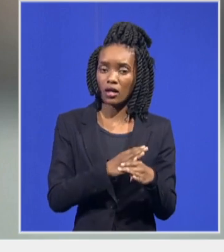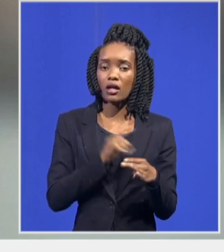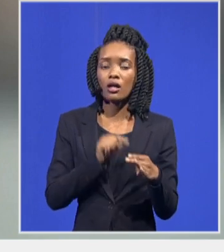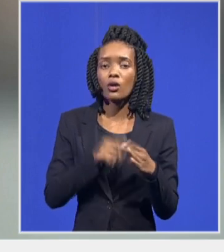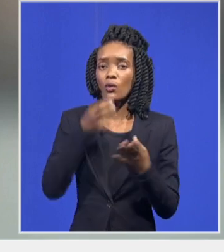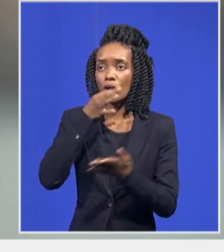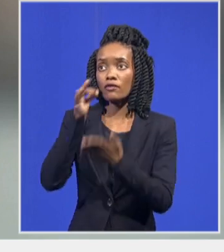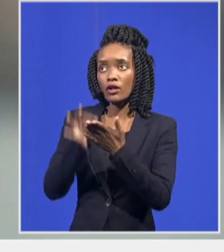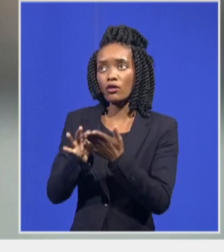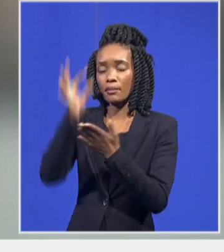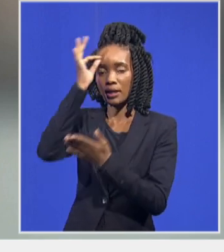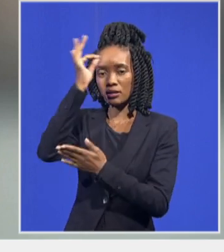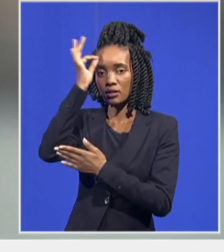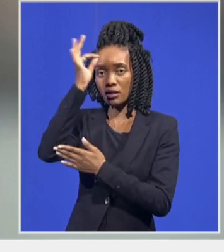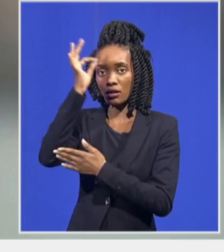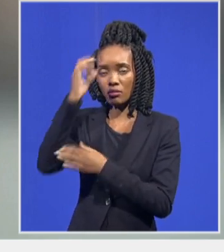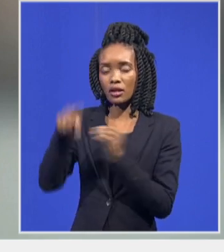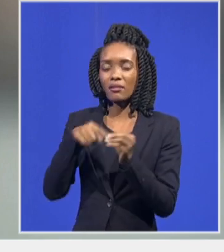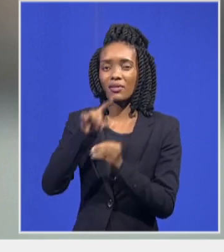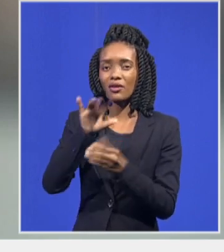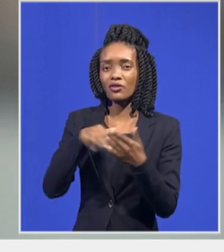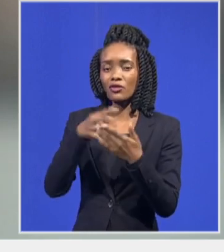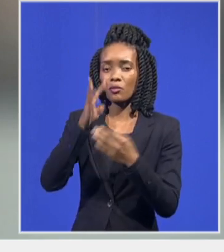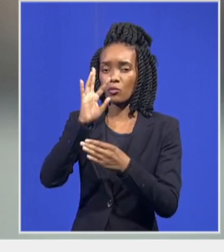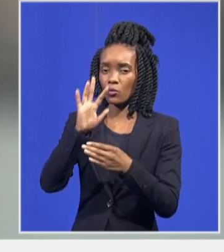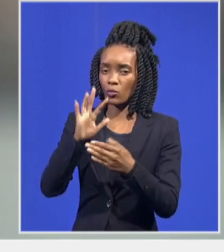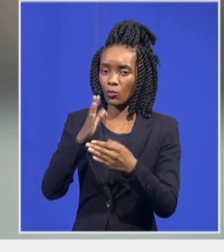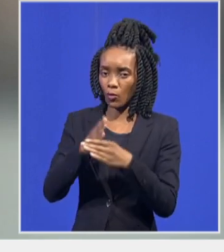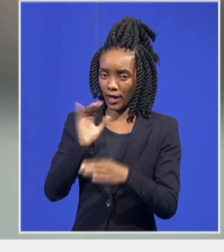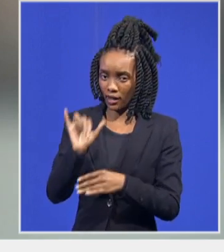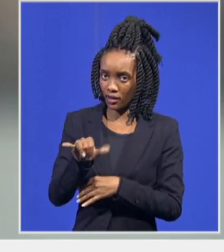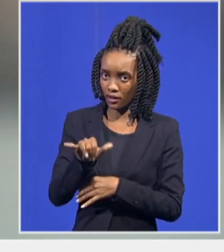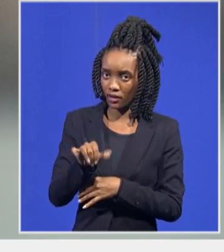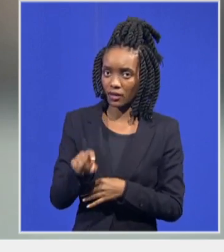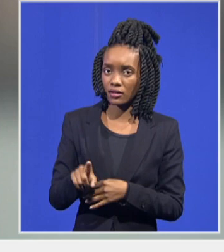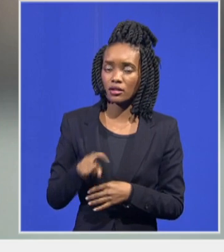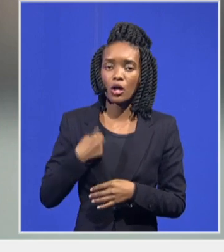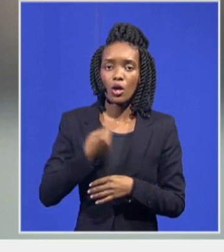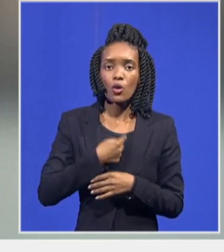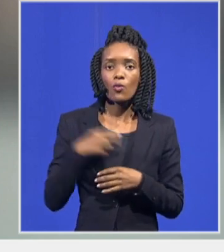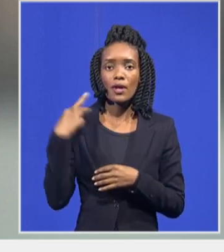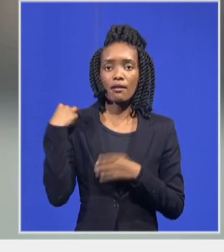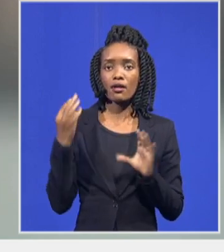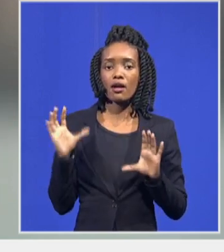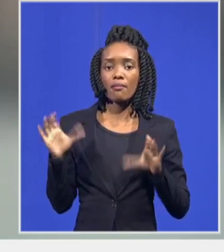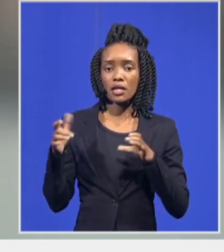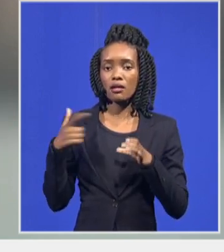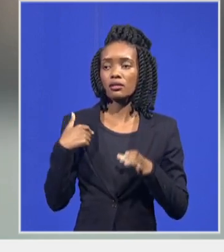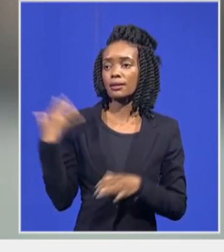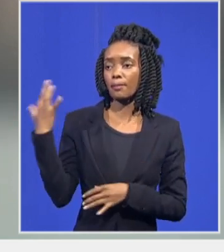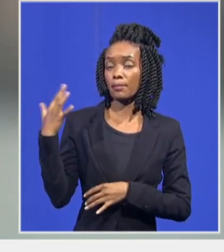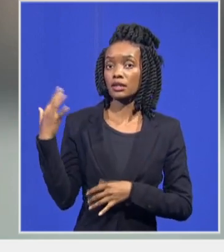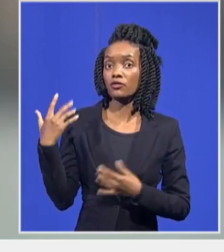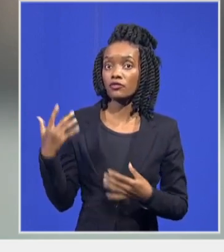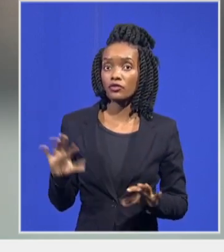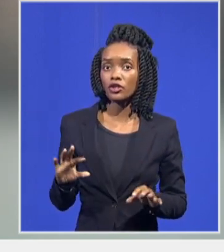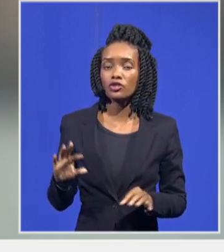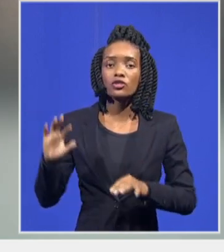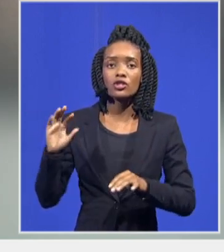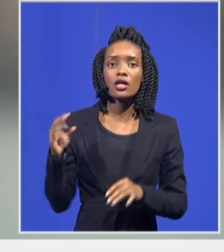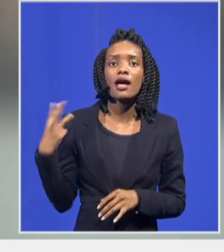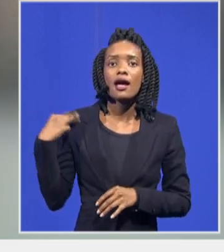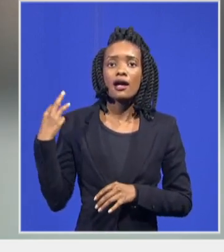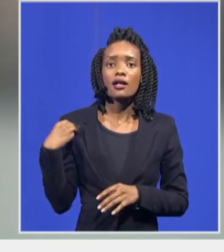to government around the framework. We presented it to cabinet. Cabinet adopted it as